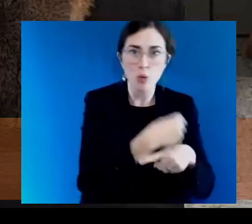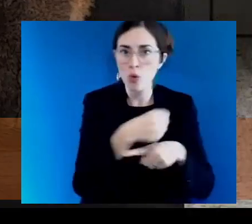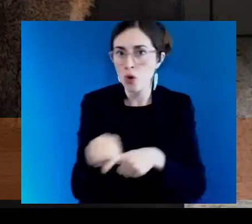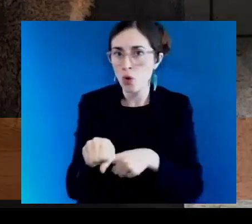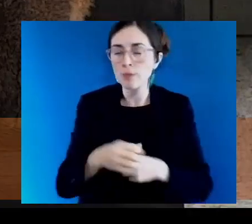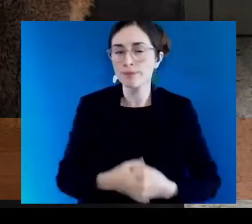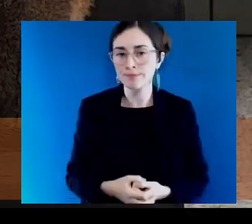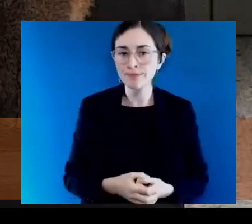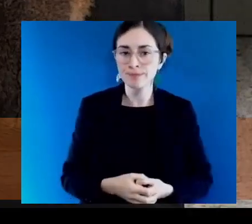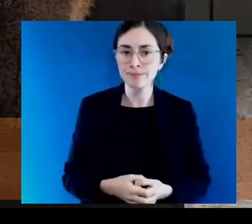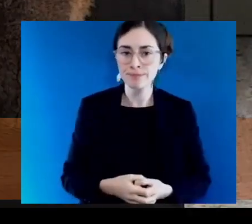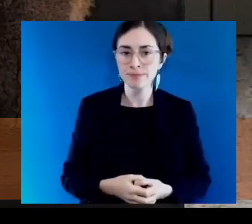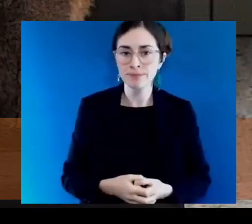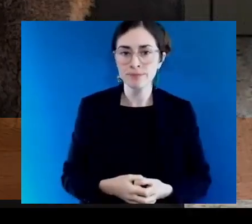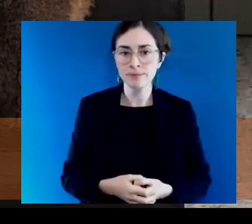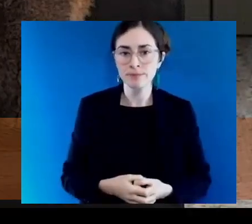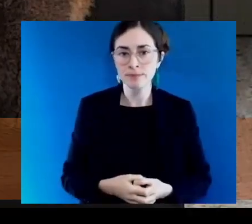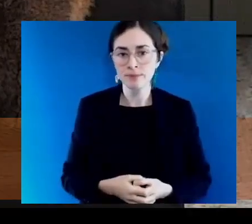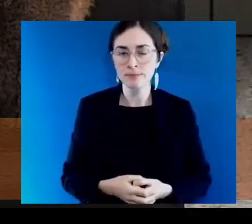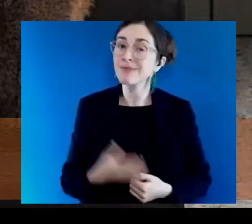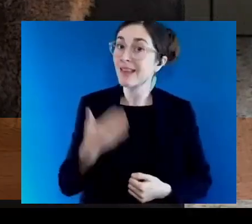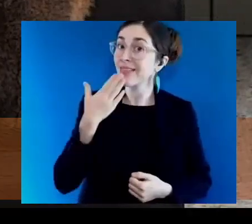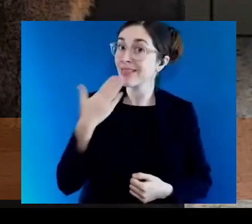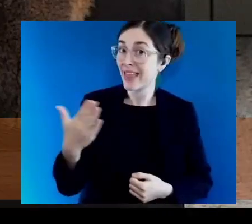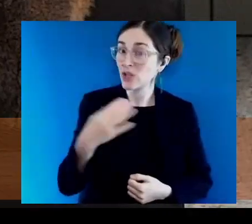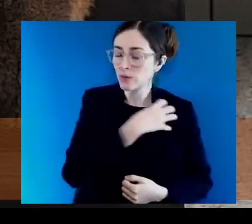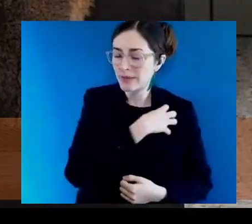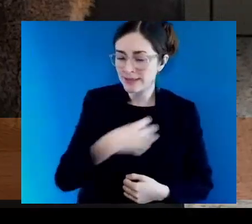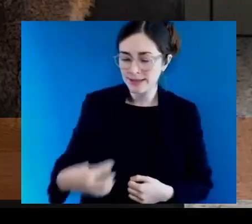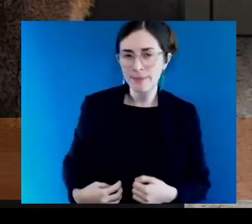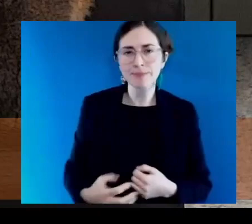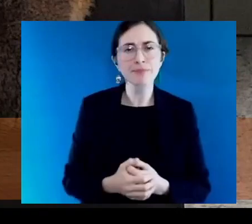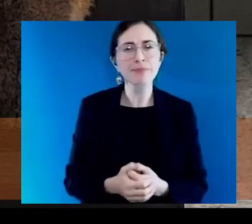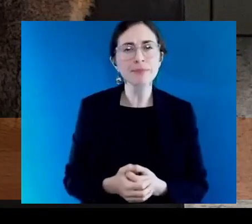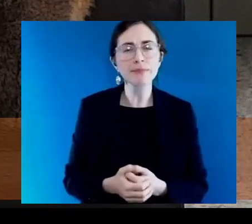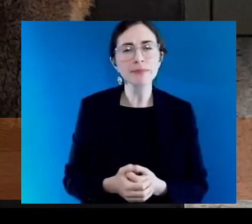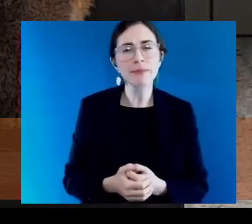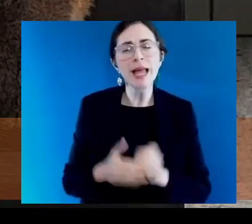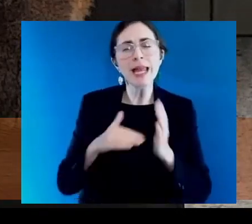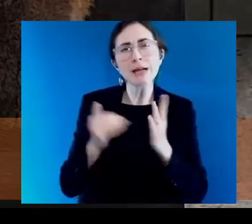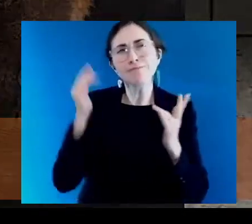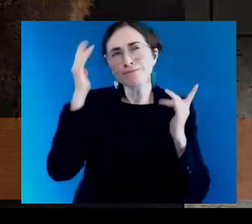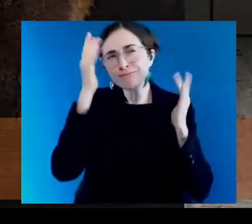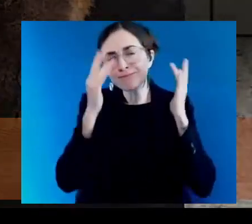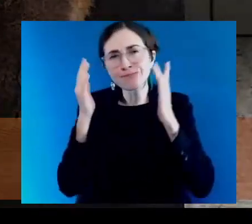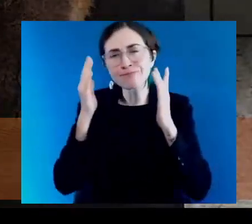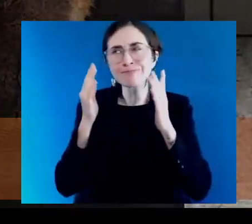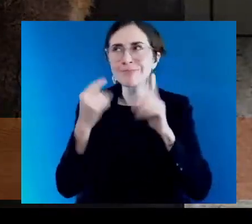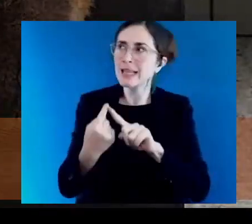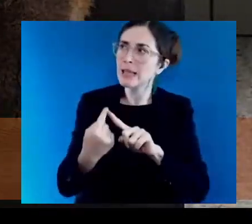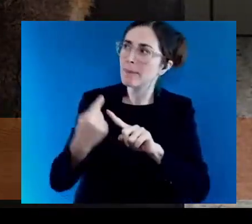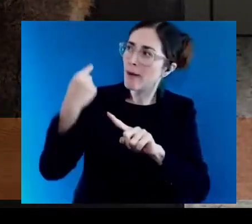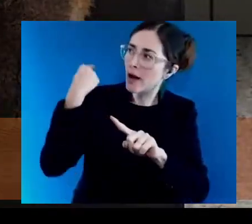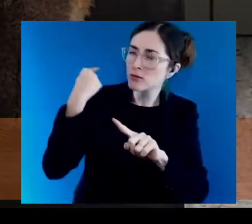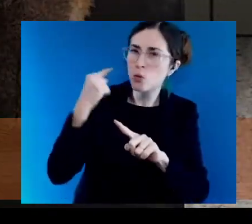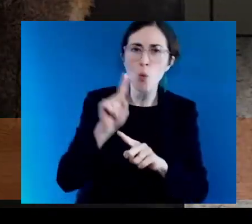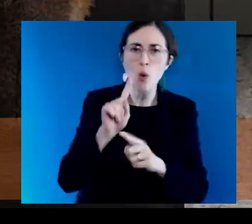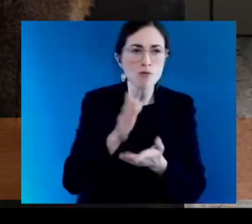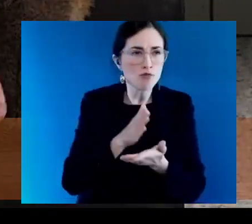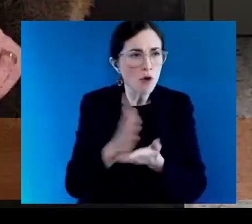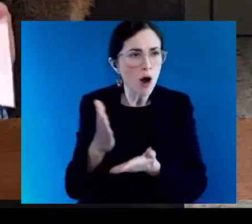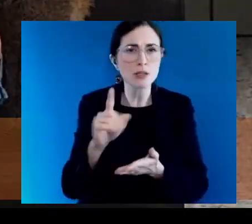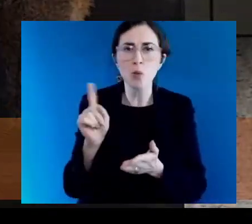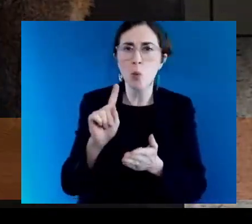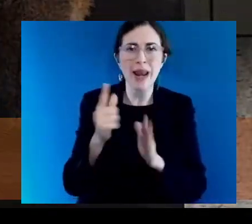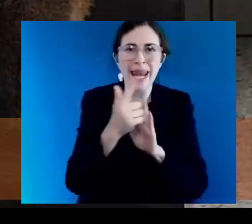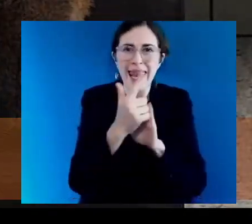Thank you, Minister. I just want to take a little moment now to consider the historical rights and legislative framework for the